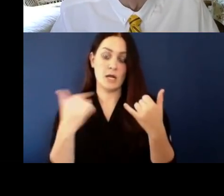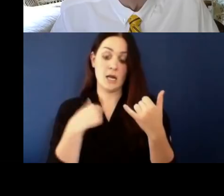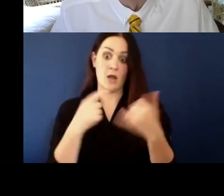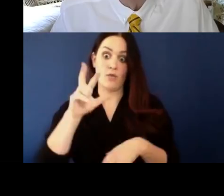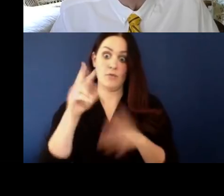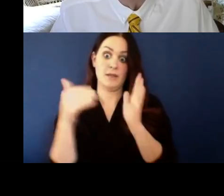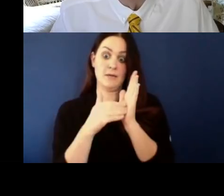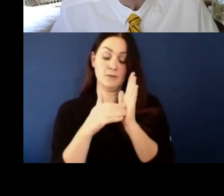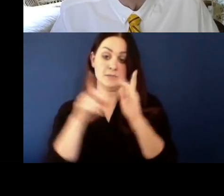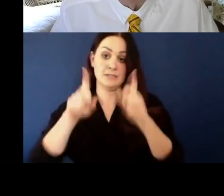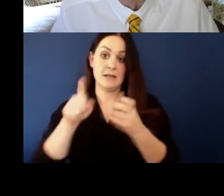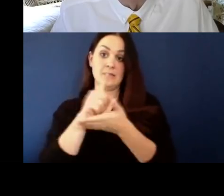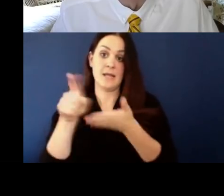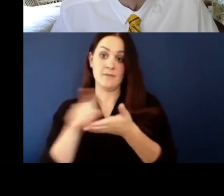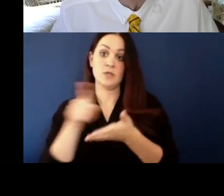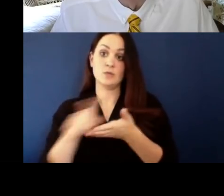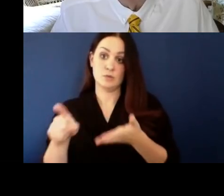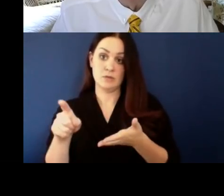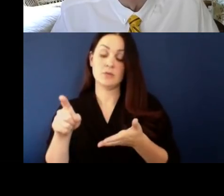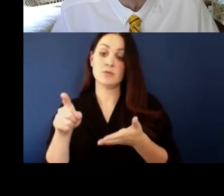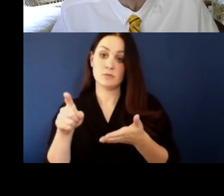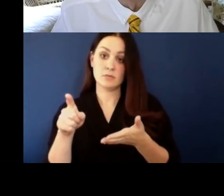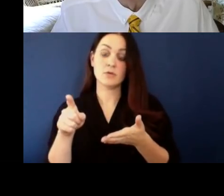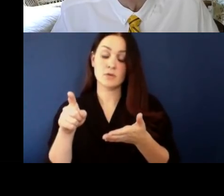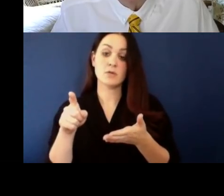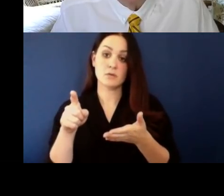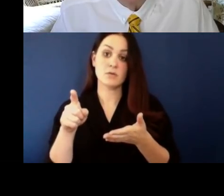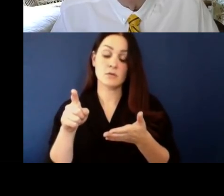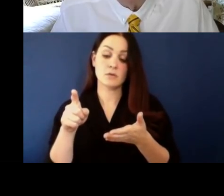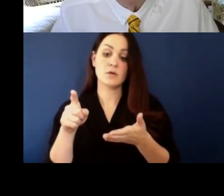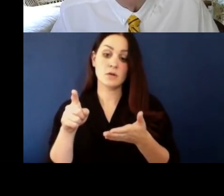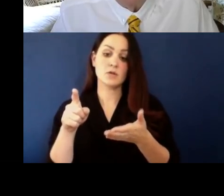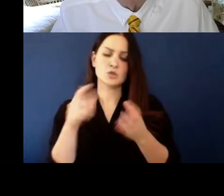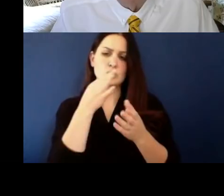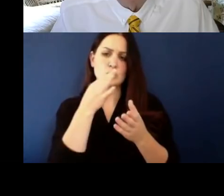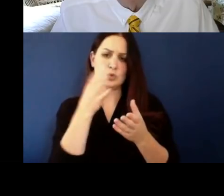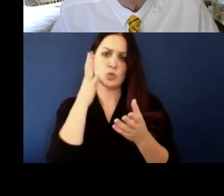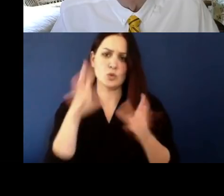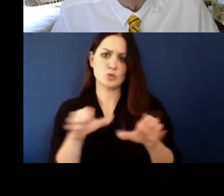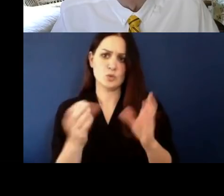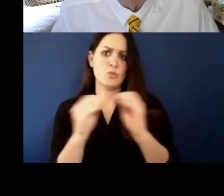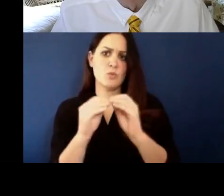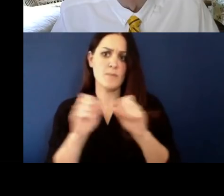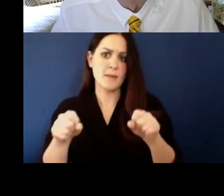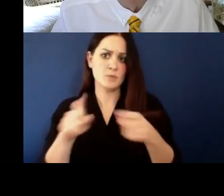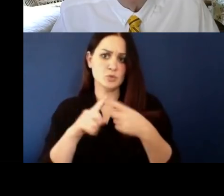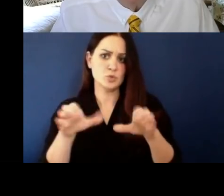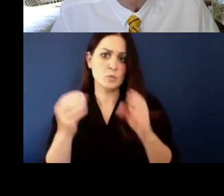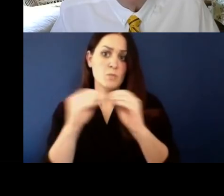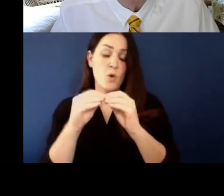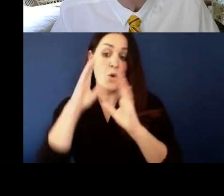tests a week, but we'll have the capacity to do many more tests per week. And it's with that group that we hope to be able